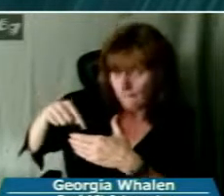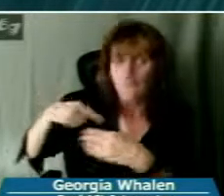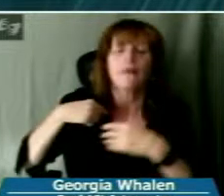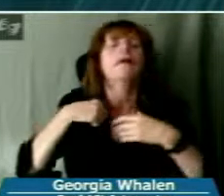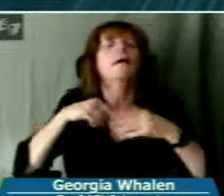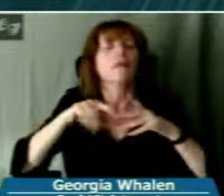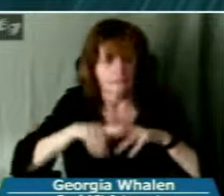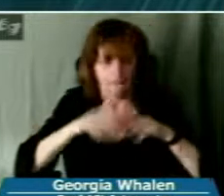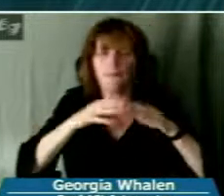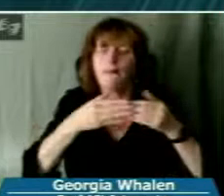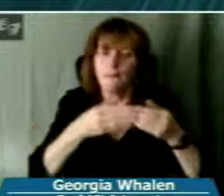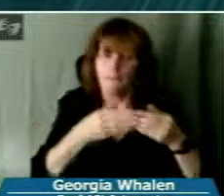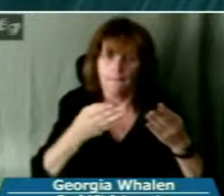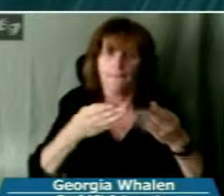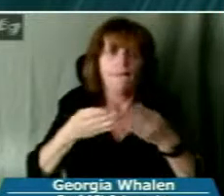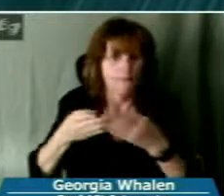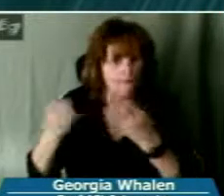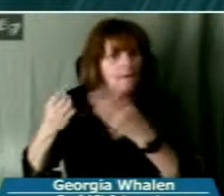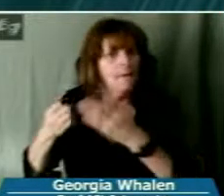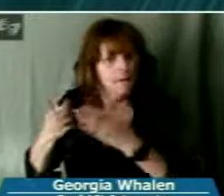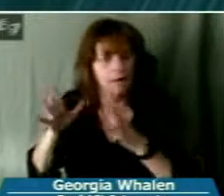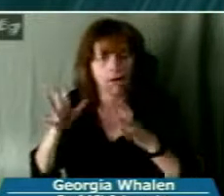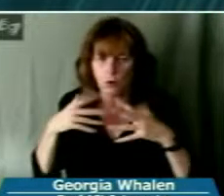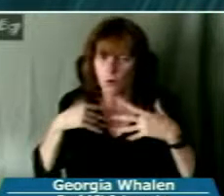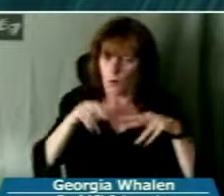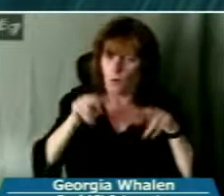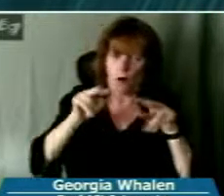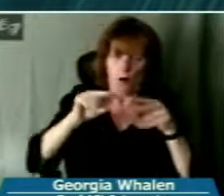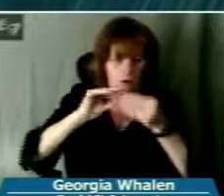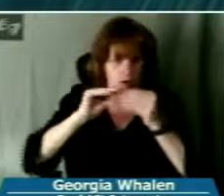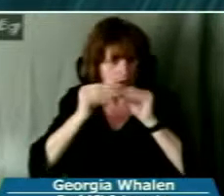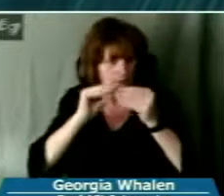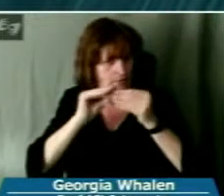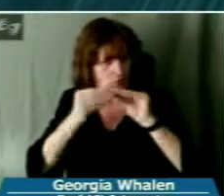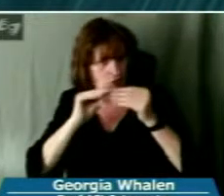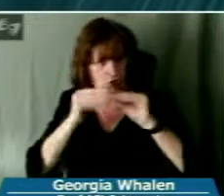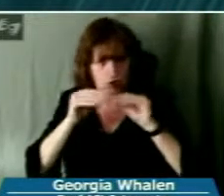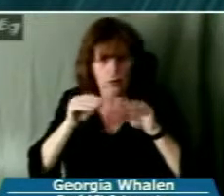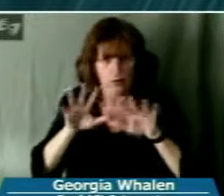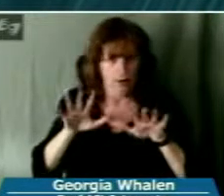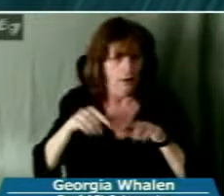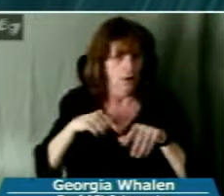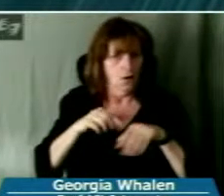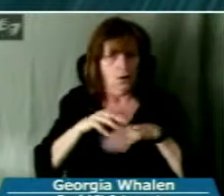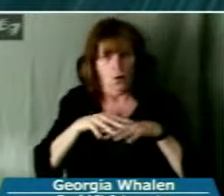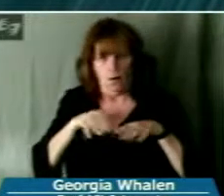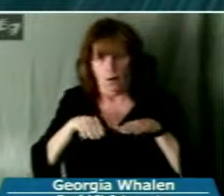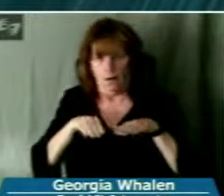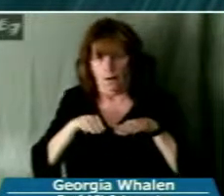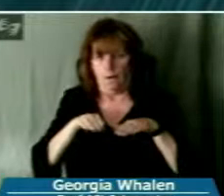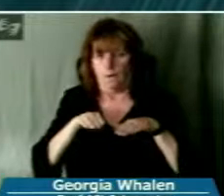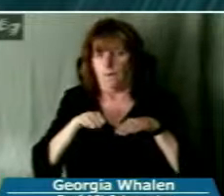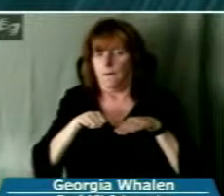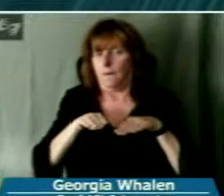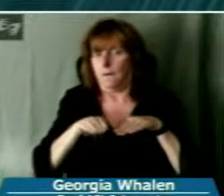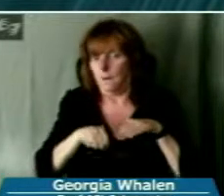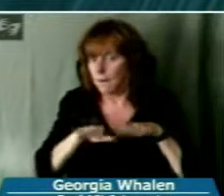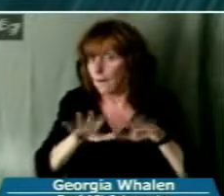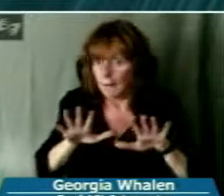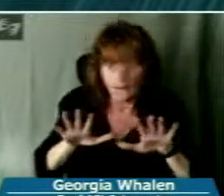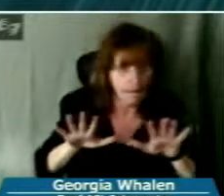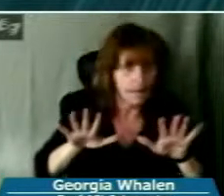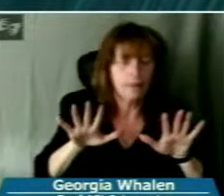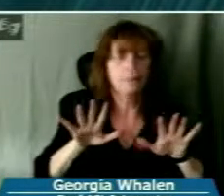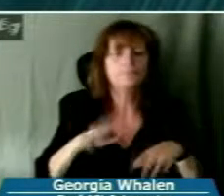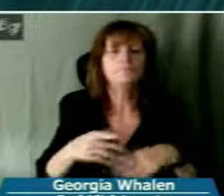based on the data in terms of the spread of the virus indicates that it's appropriate to do. Right after that council meeting, we will